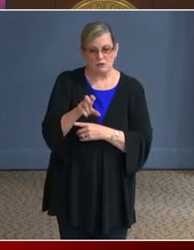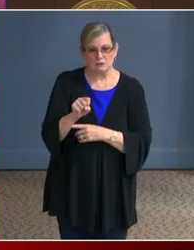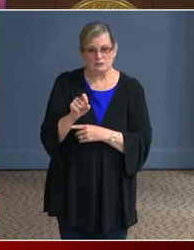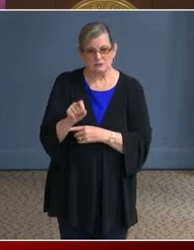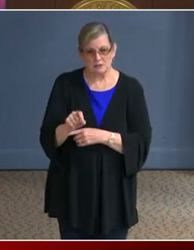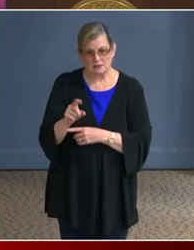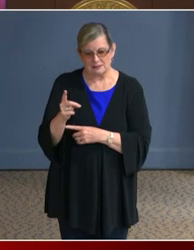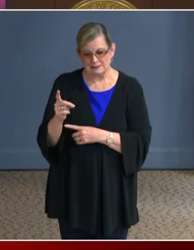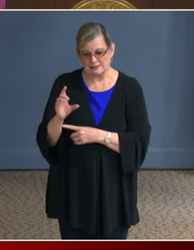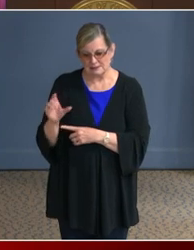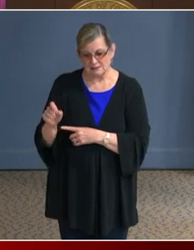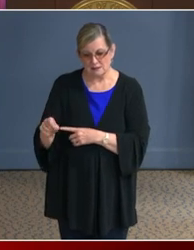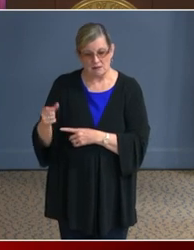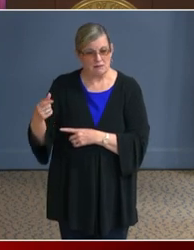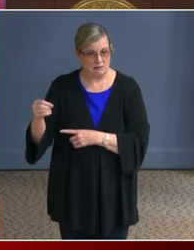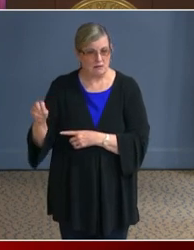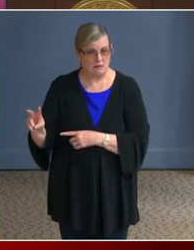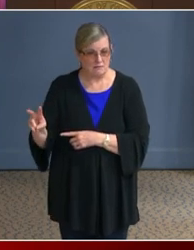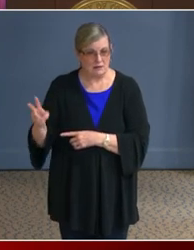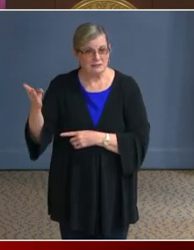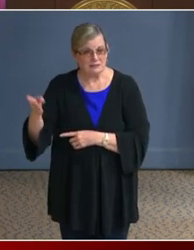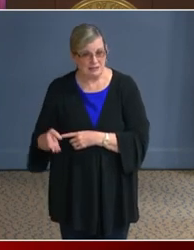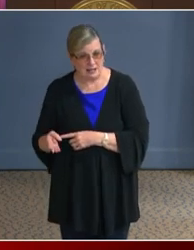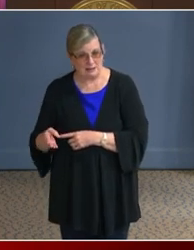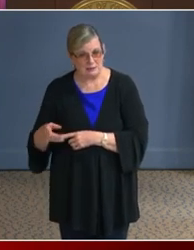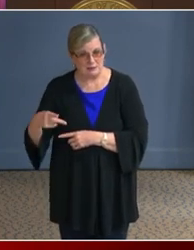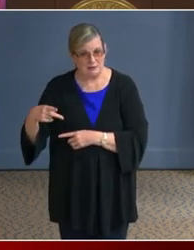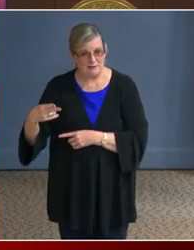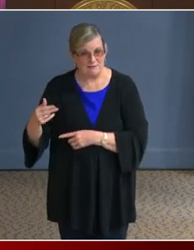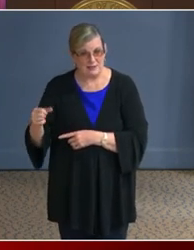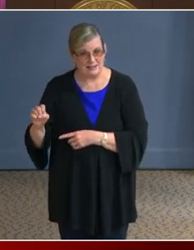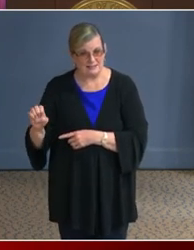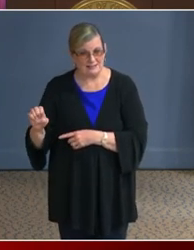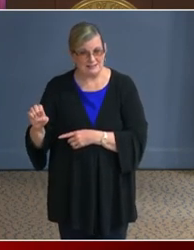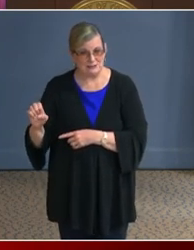coronavirus.dc.gov/phase 2. So with that, we'll take a few questions.